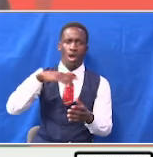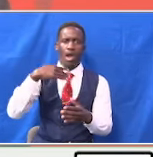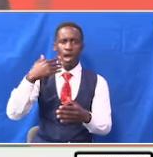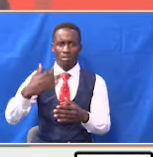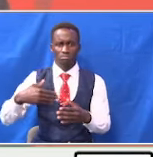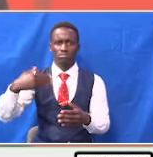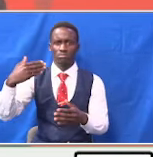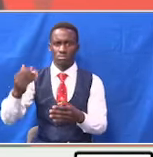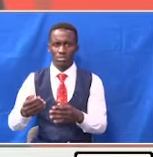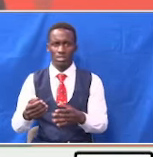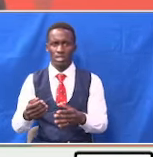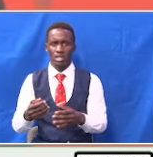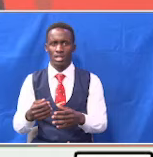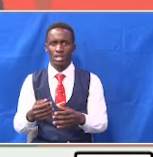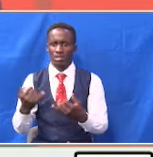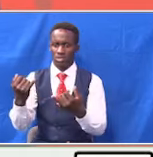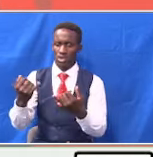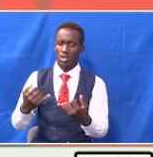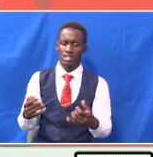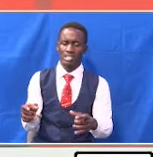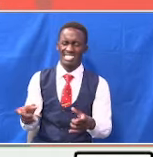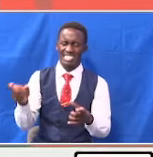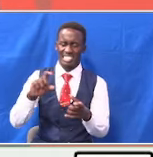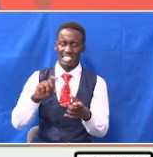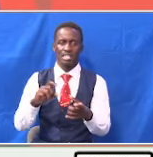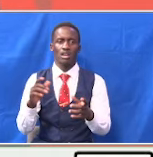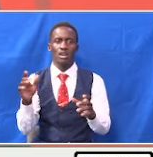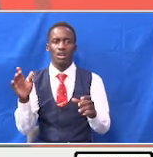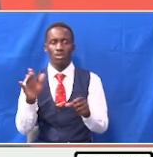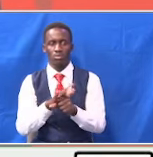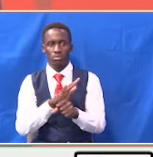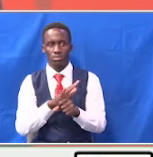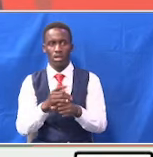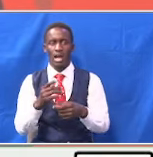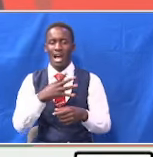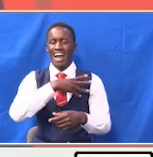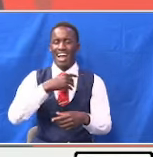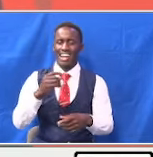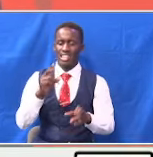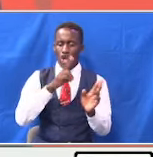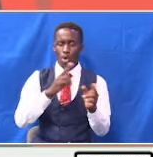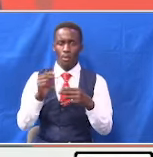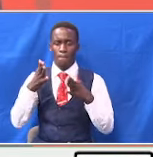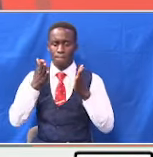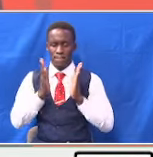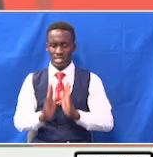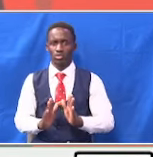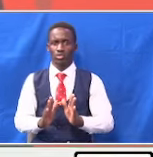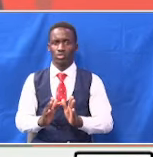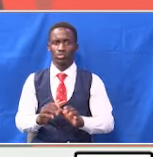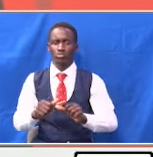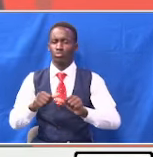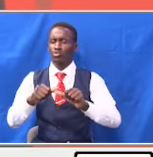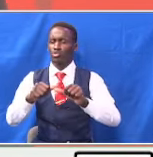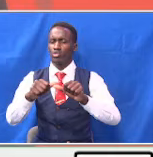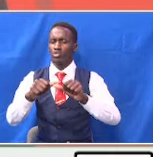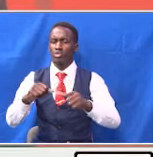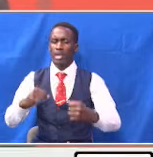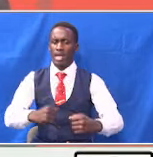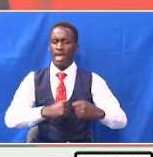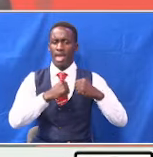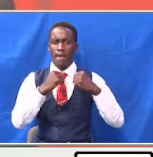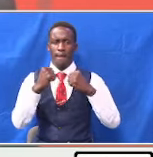there, introduced all at a go. And the common person is still not able